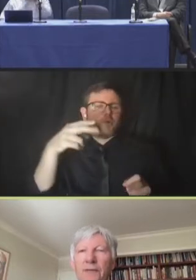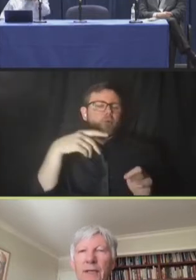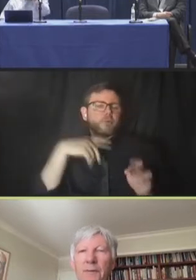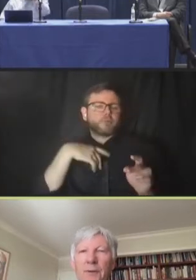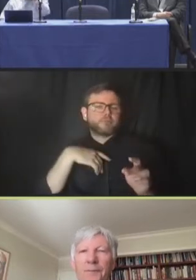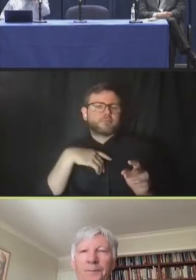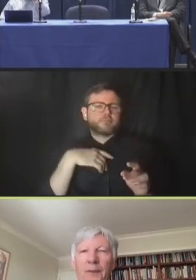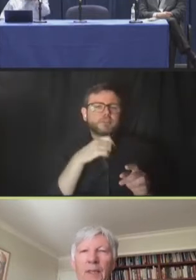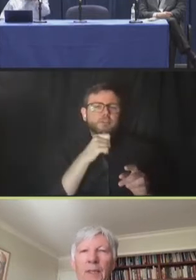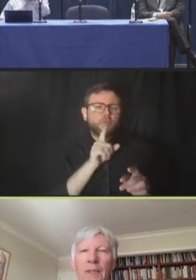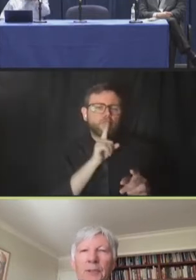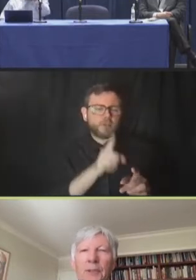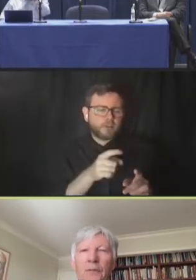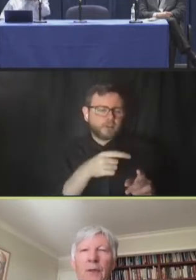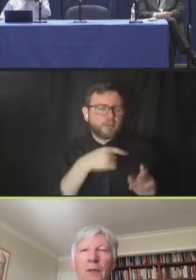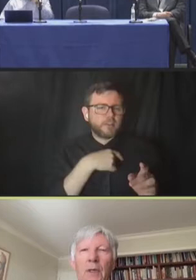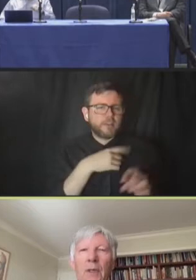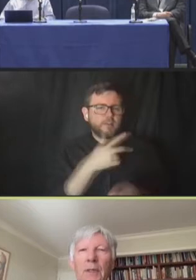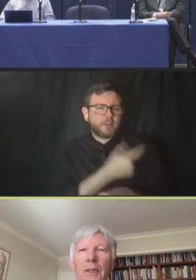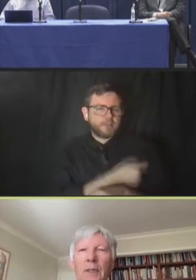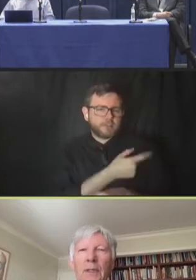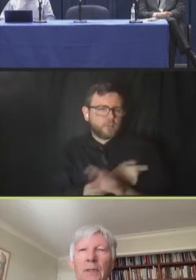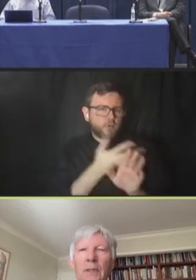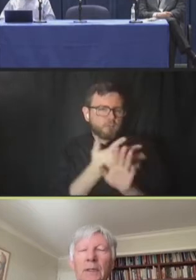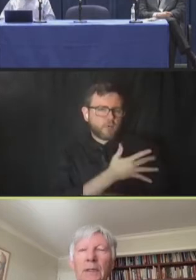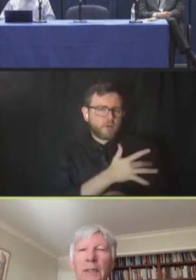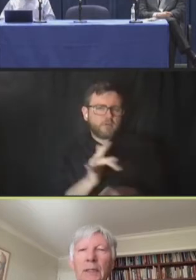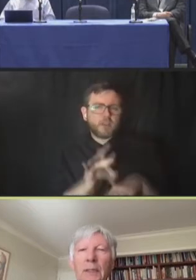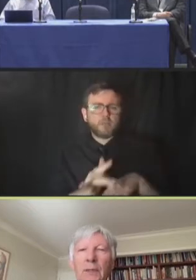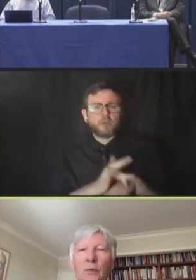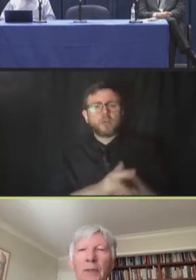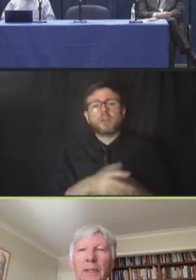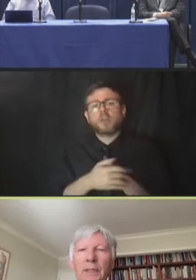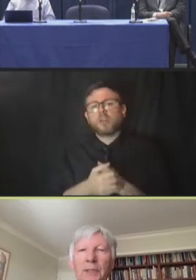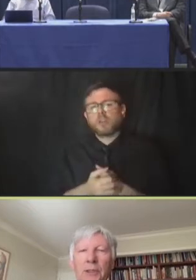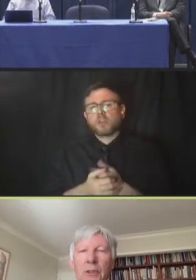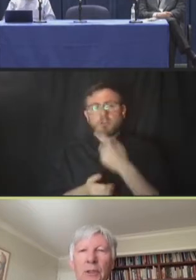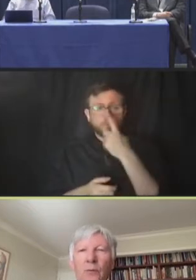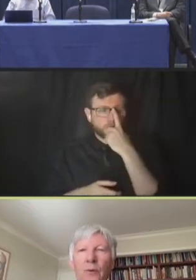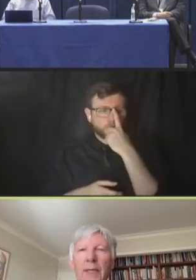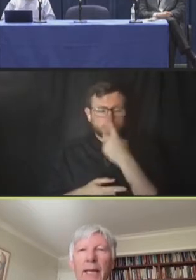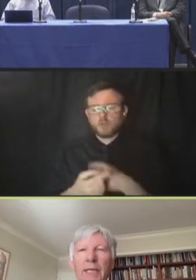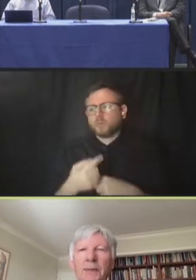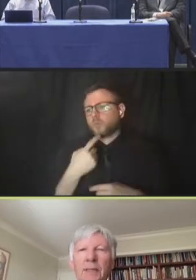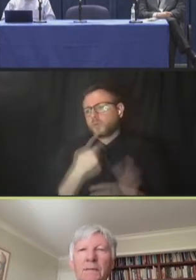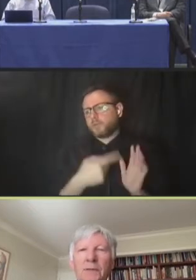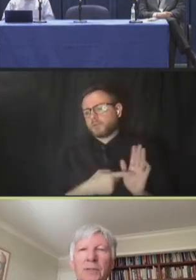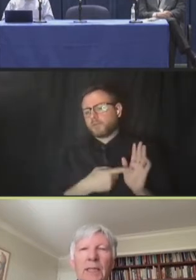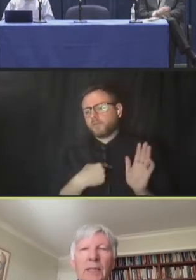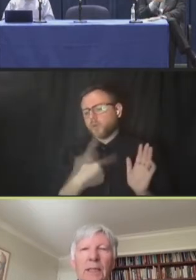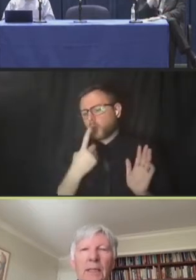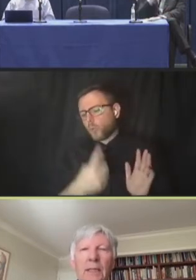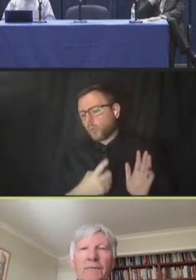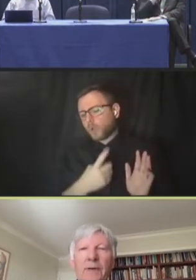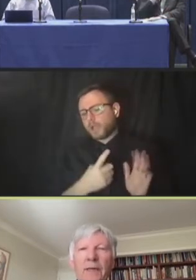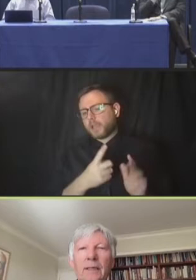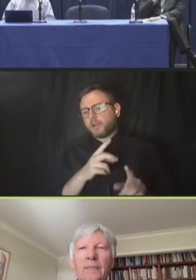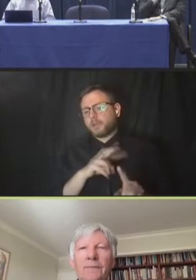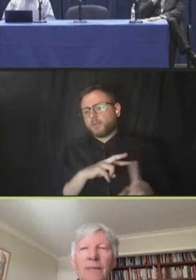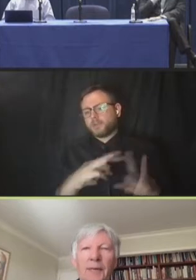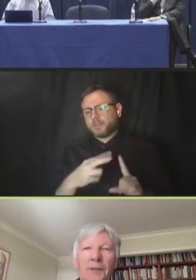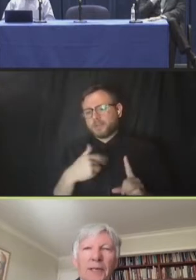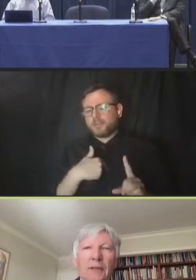first available. So that one condition or one aspect of the study